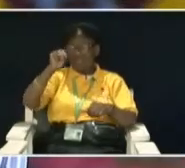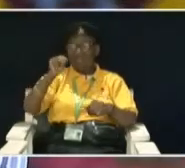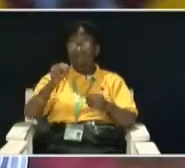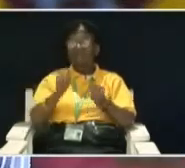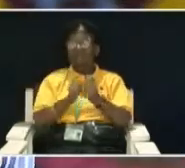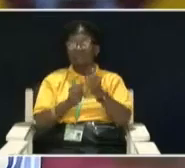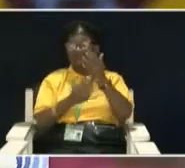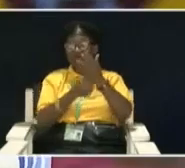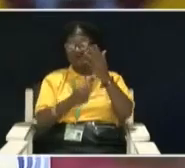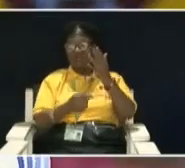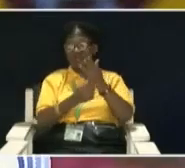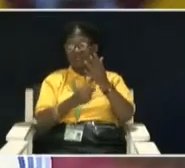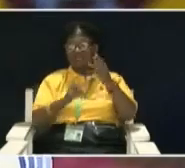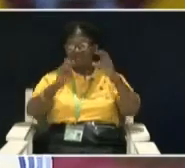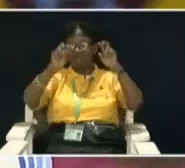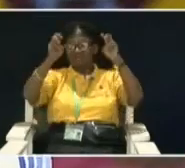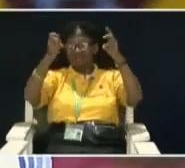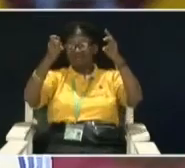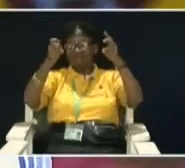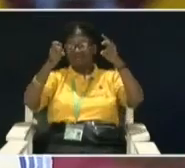shielded by fire.